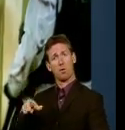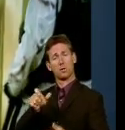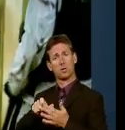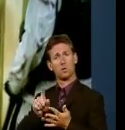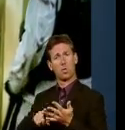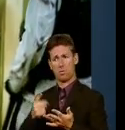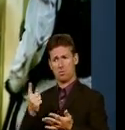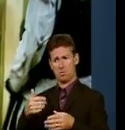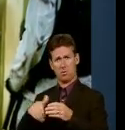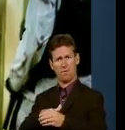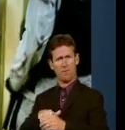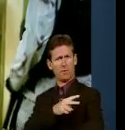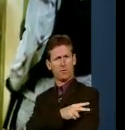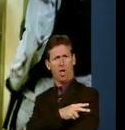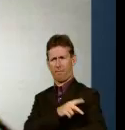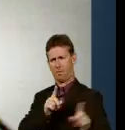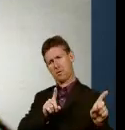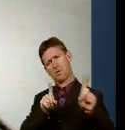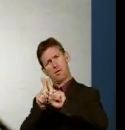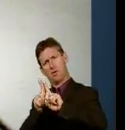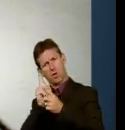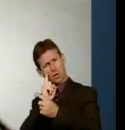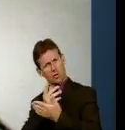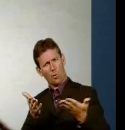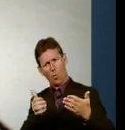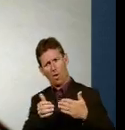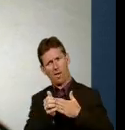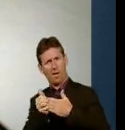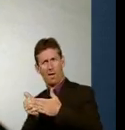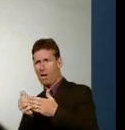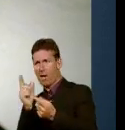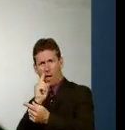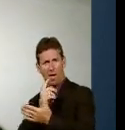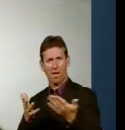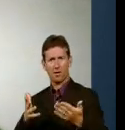CACI employee who showed Eric around.